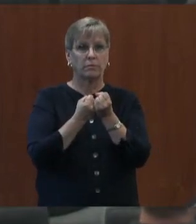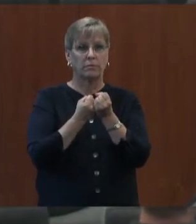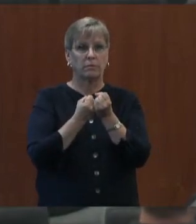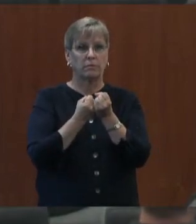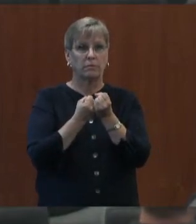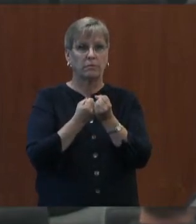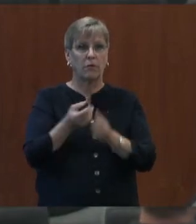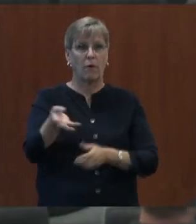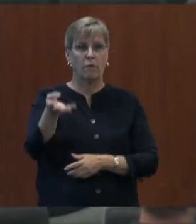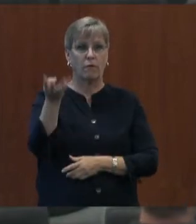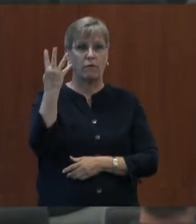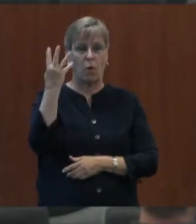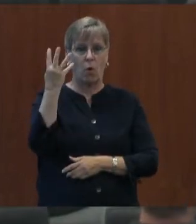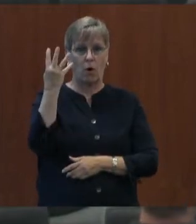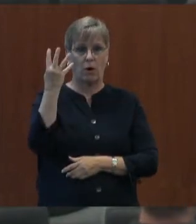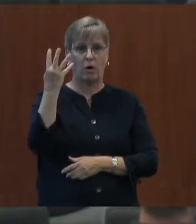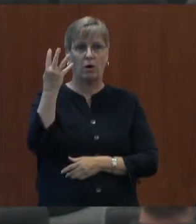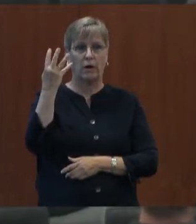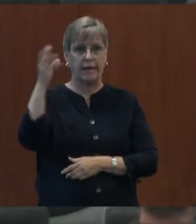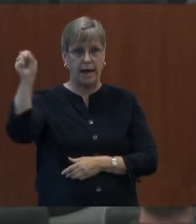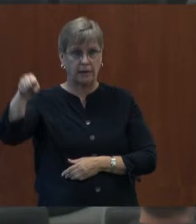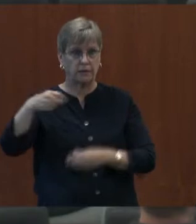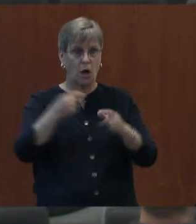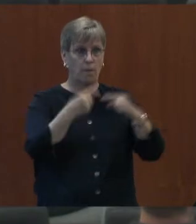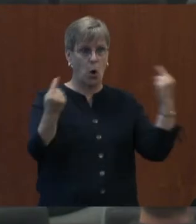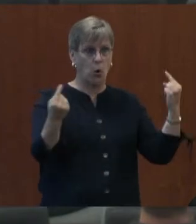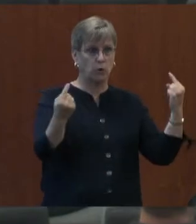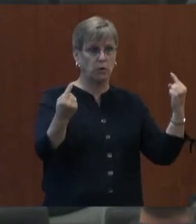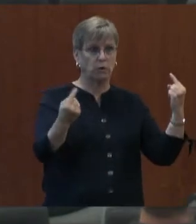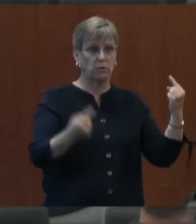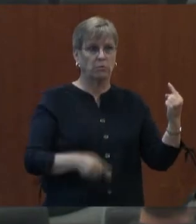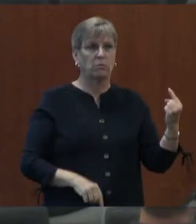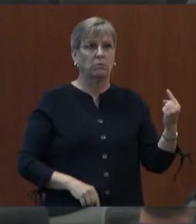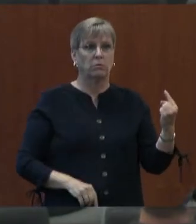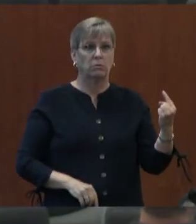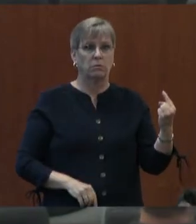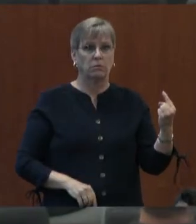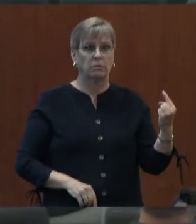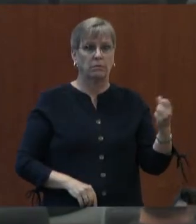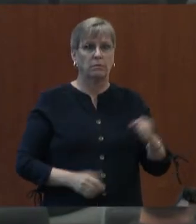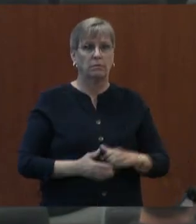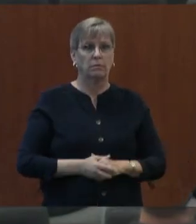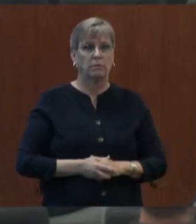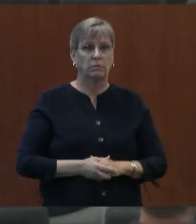All right, we have 4 affirmative. Those opposed?